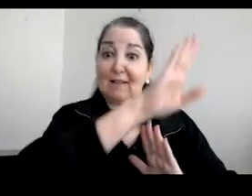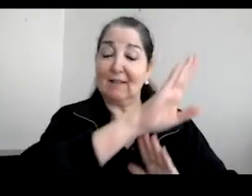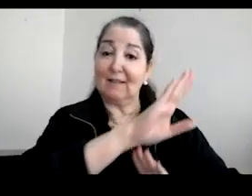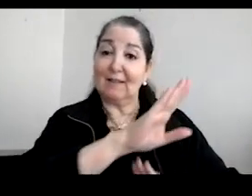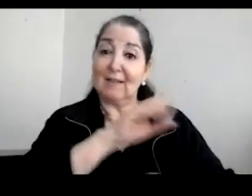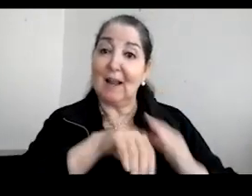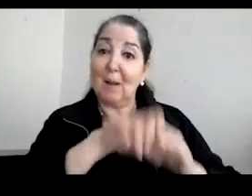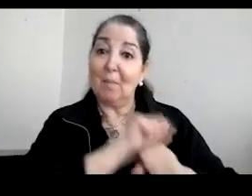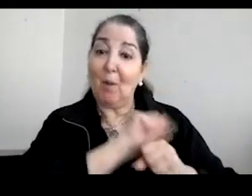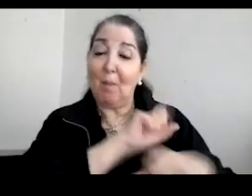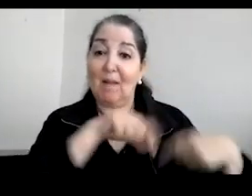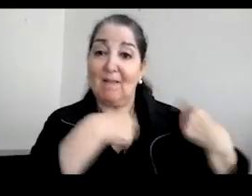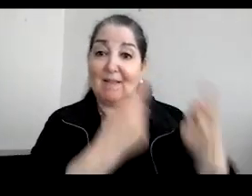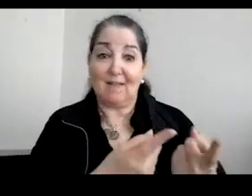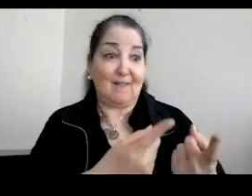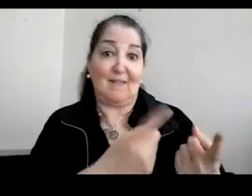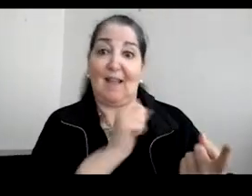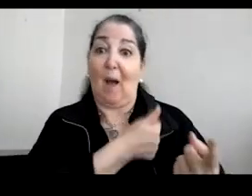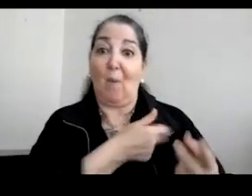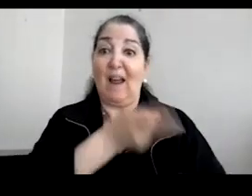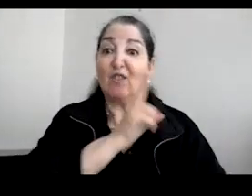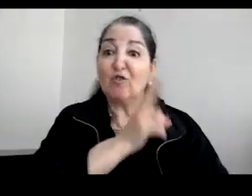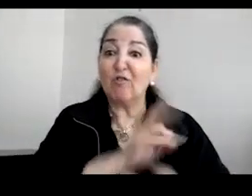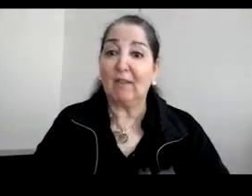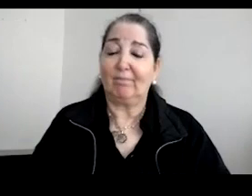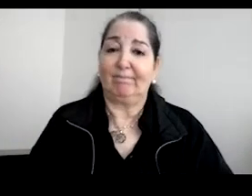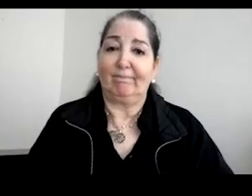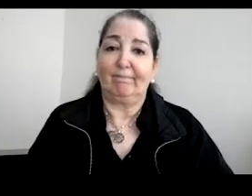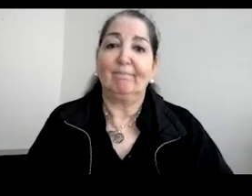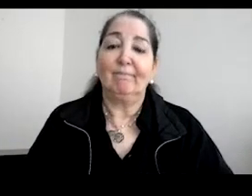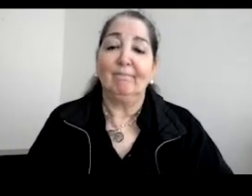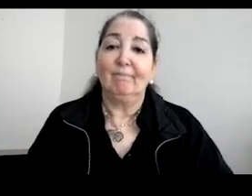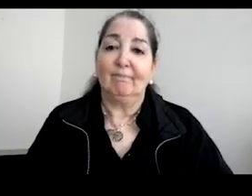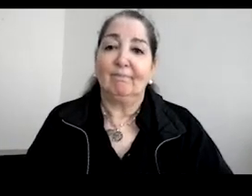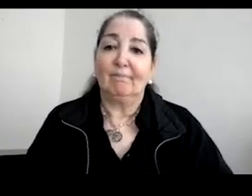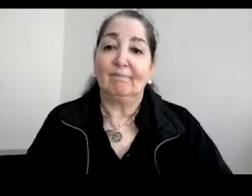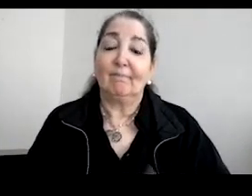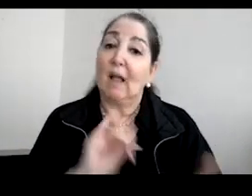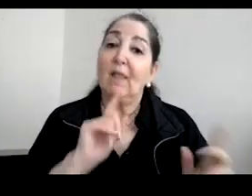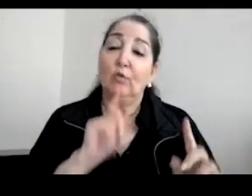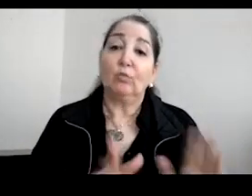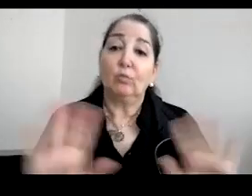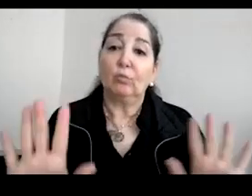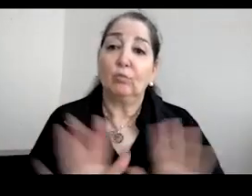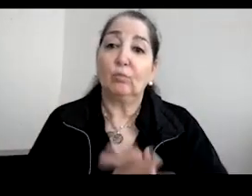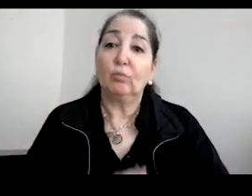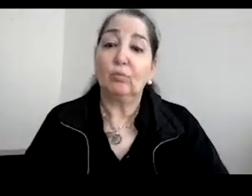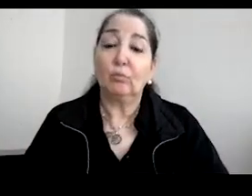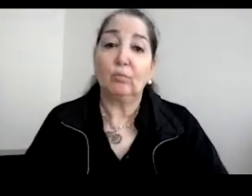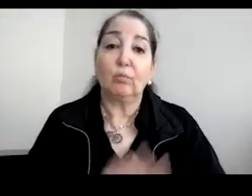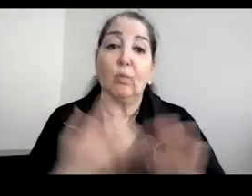again. So a historic increase in job numbers, and that's you know, rightly been